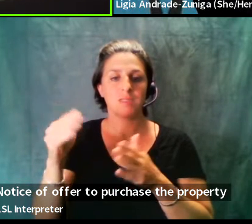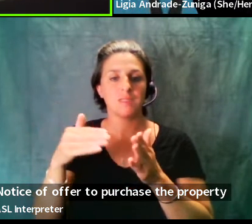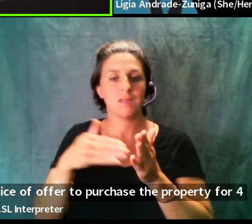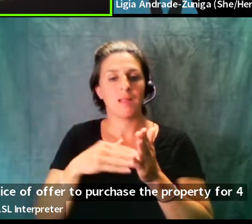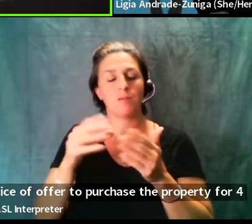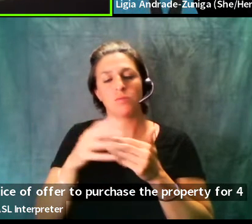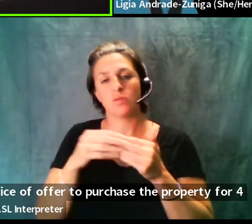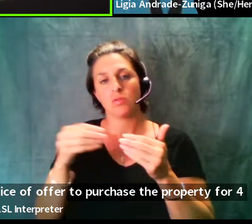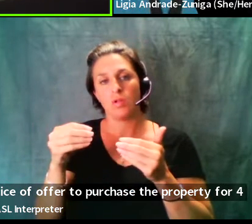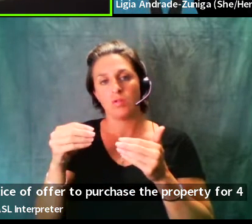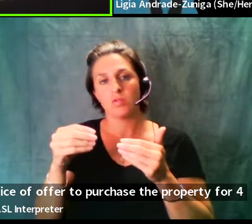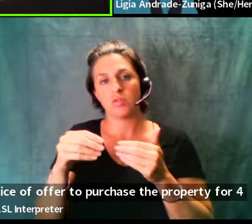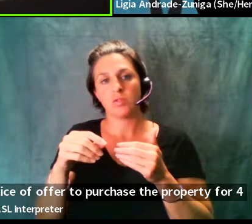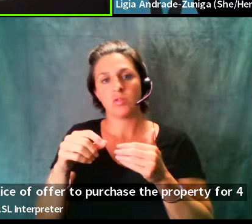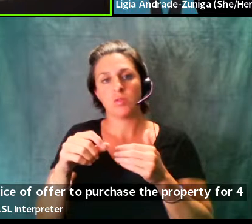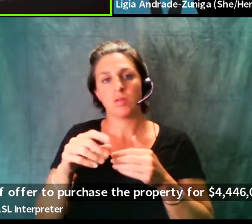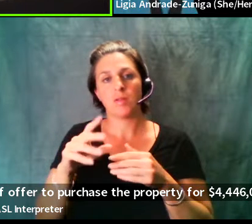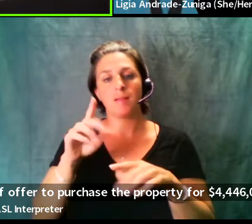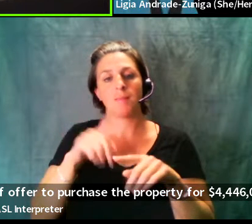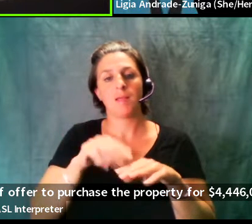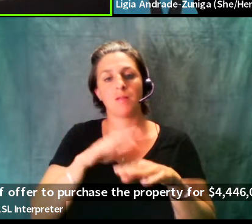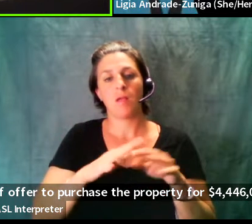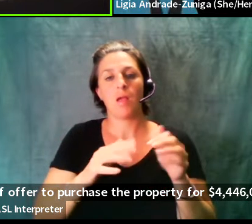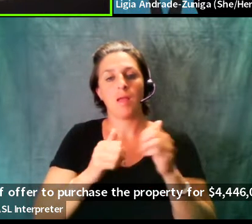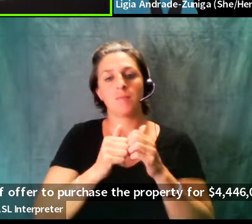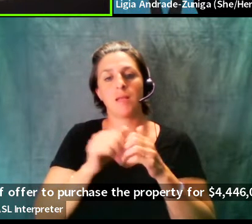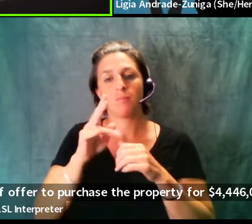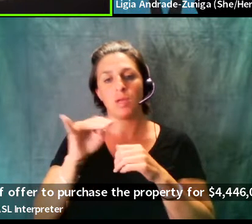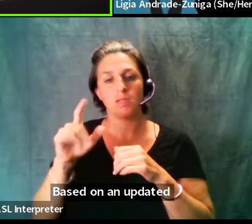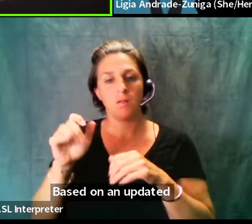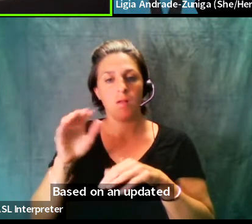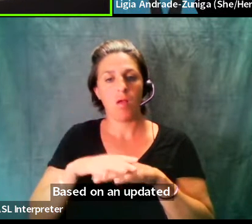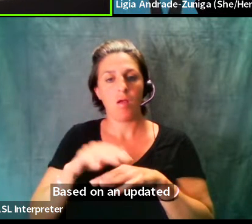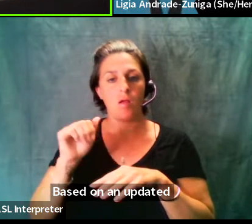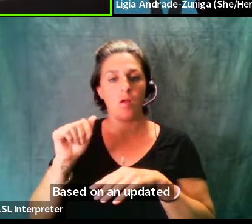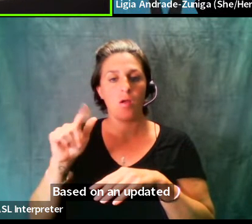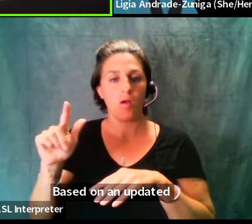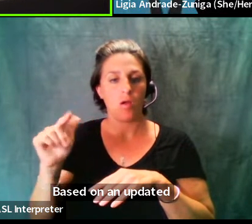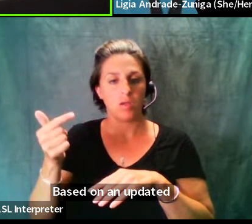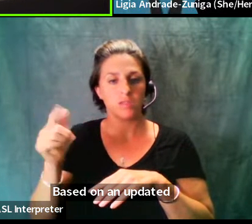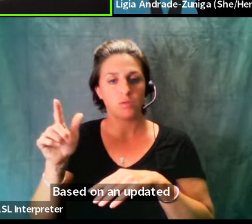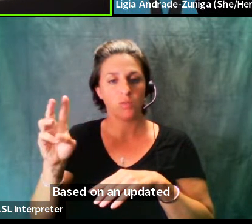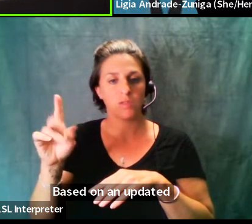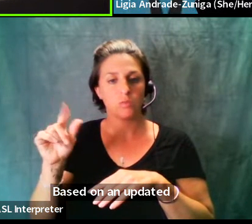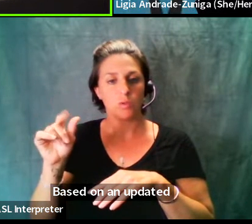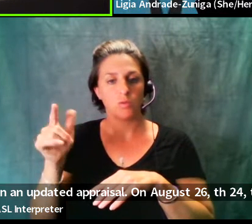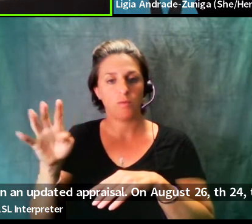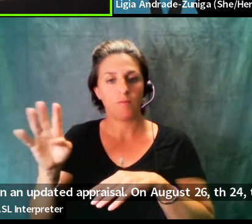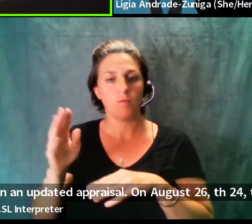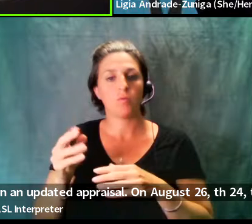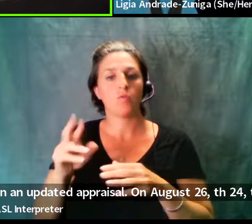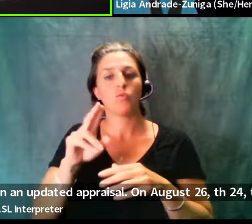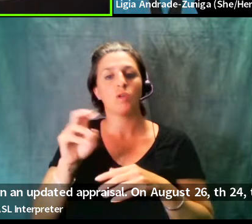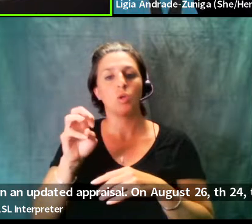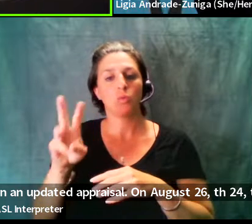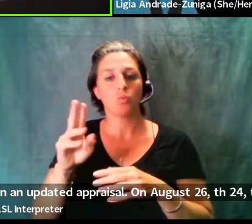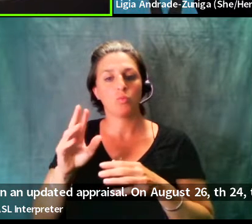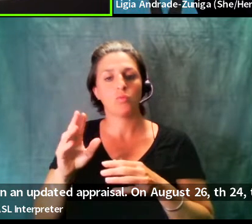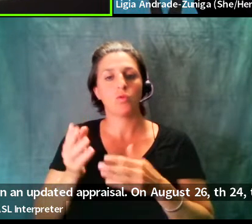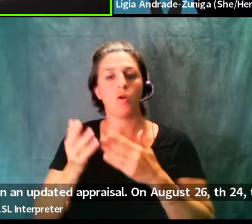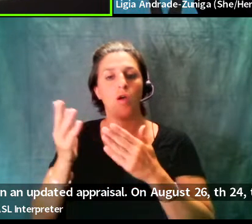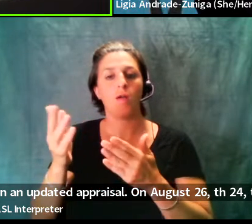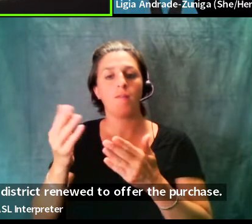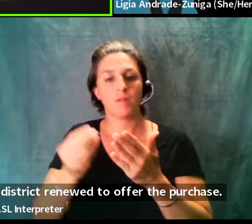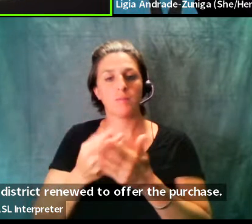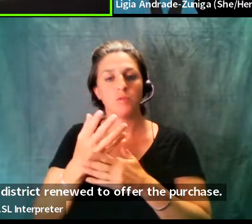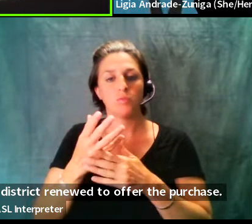$4,446,000. Based on an updated appraisal on August 26, 2024, the district renewed to offer the purchase